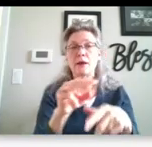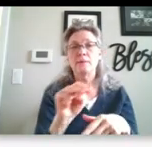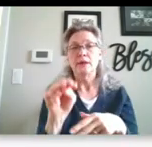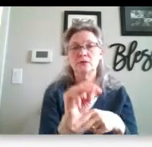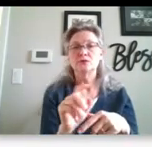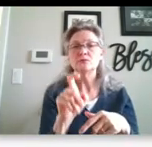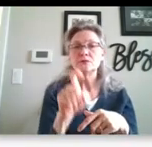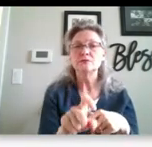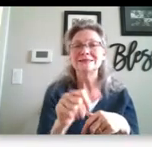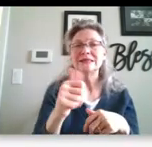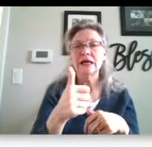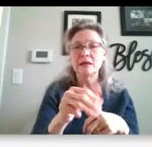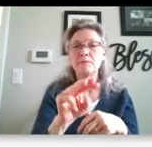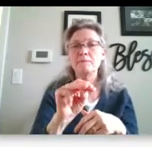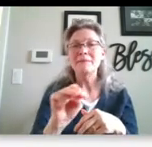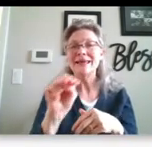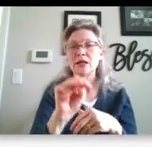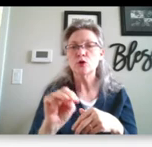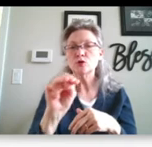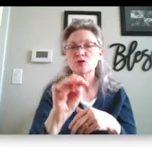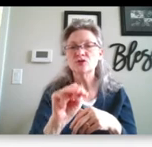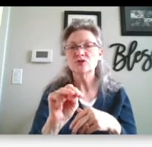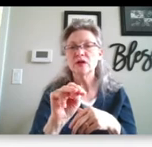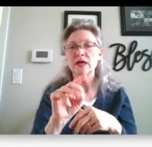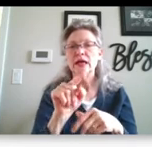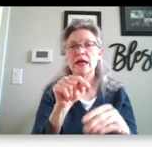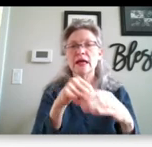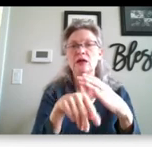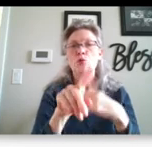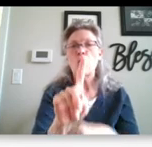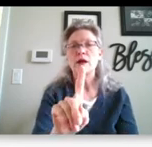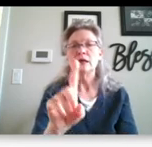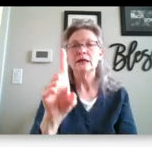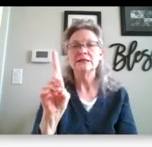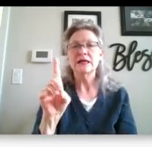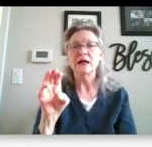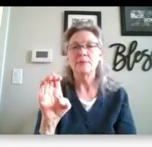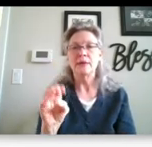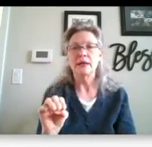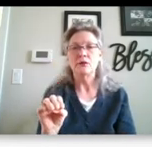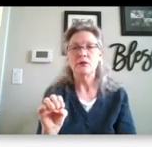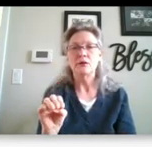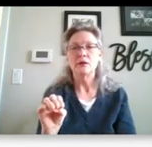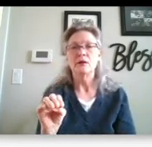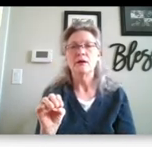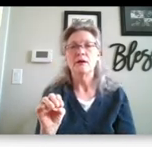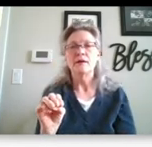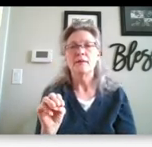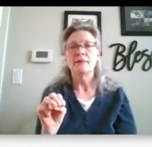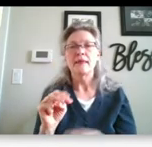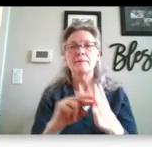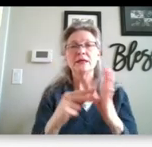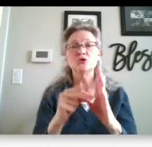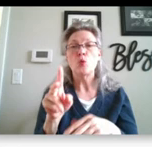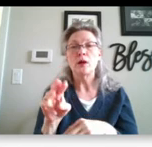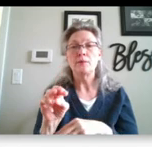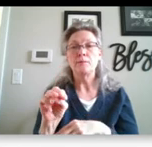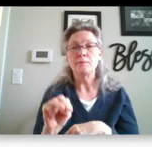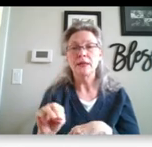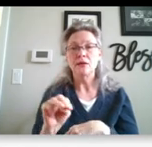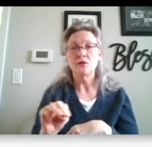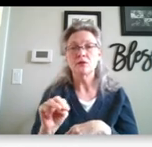meters in 1 decameter. So that means a meter is